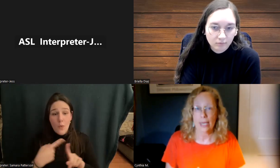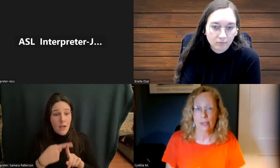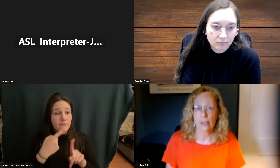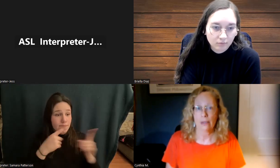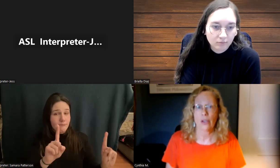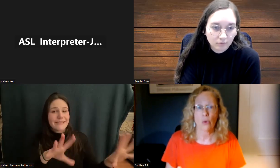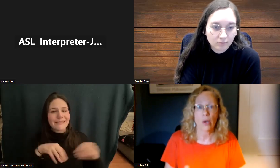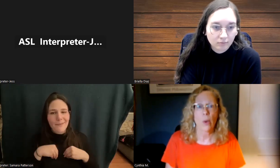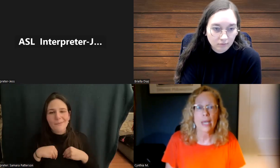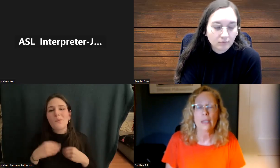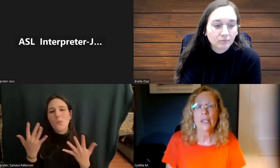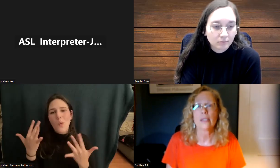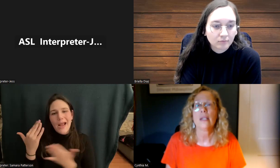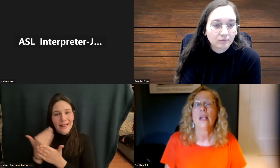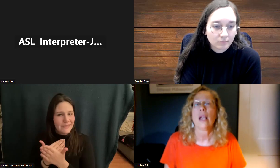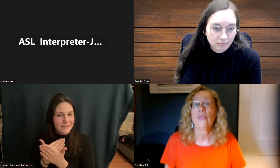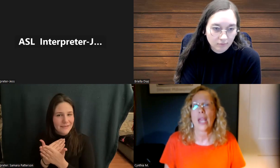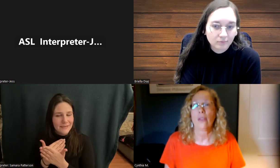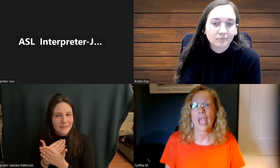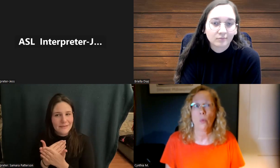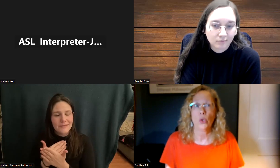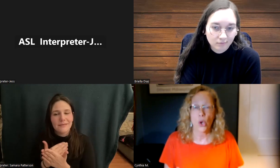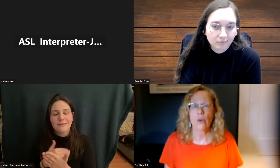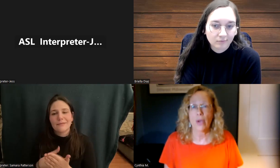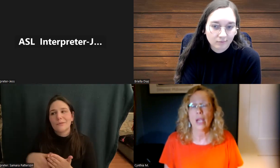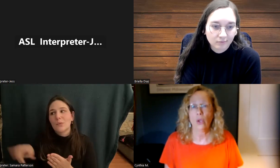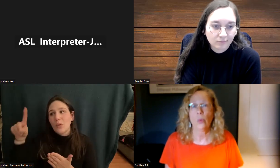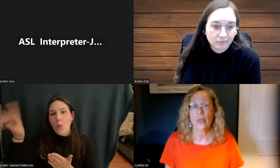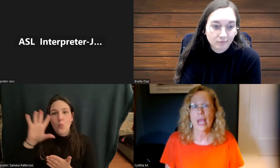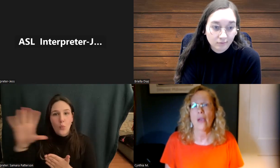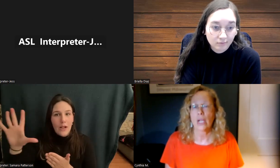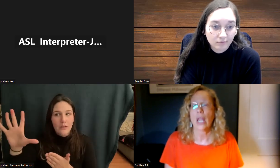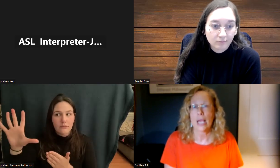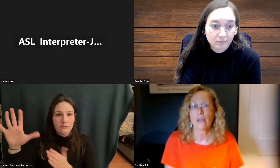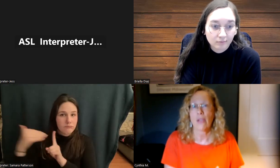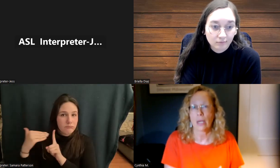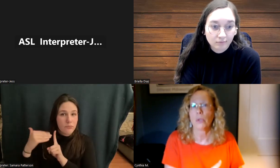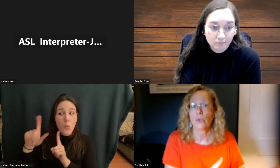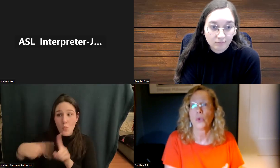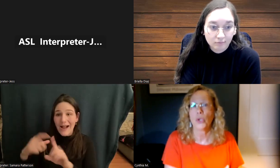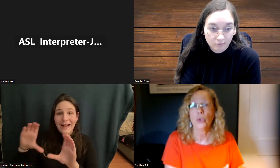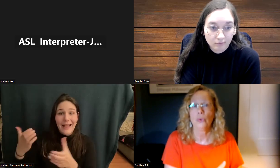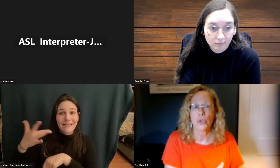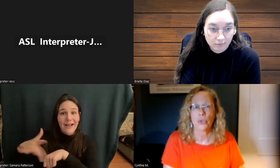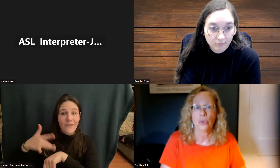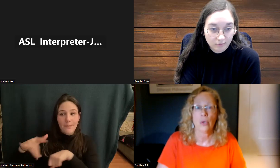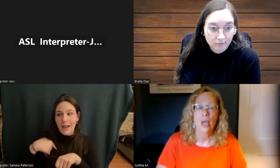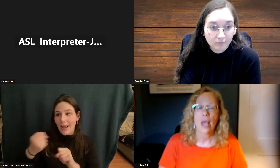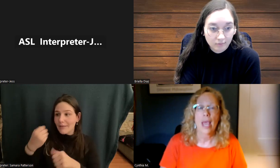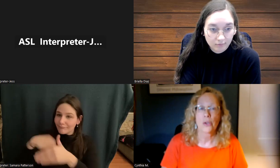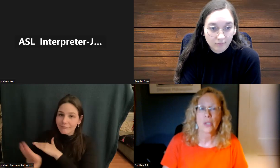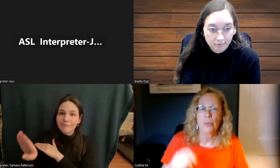on a waiting list, and then they will notify you when they have a class available for you